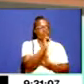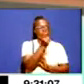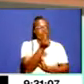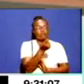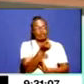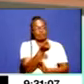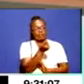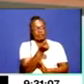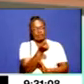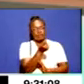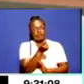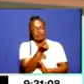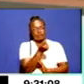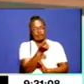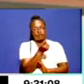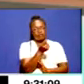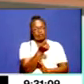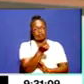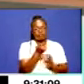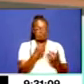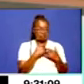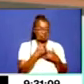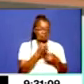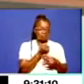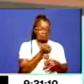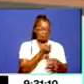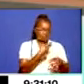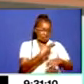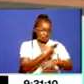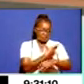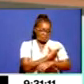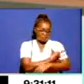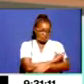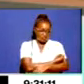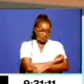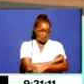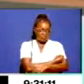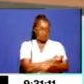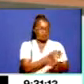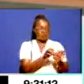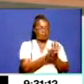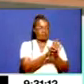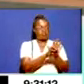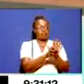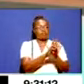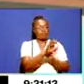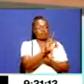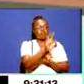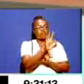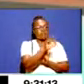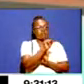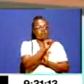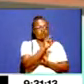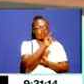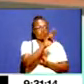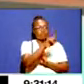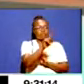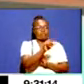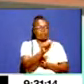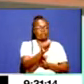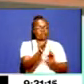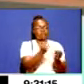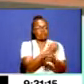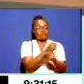able to even store some vaccines such as Pfizer because we don't have the equipment. Maybe we can talk, look at what are some of